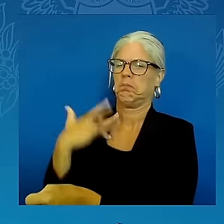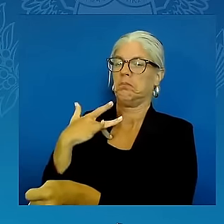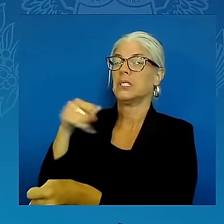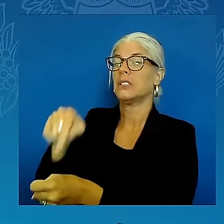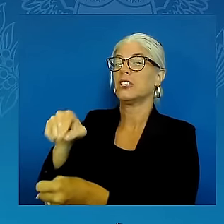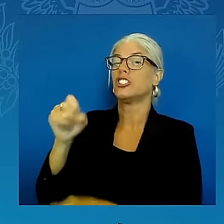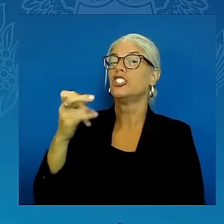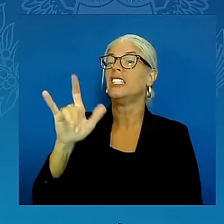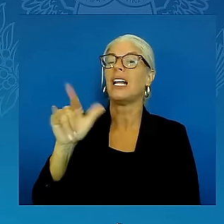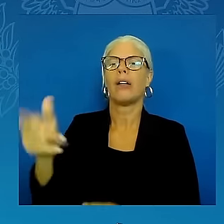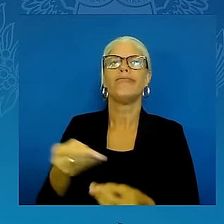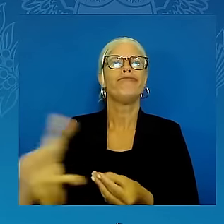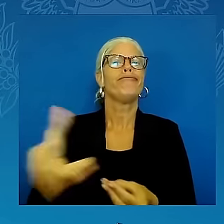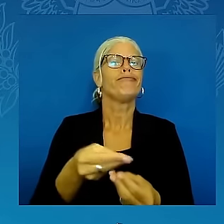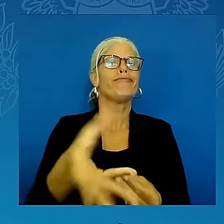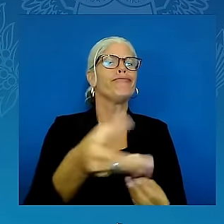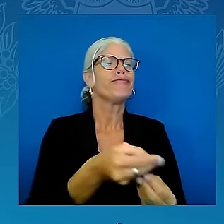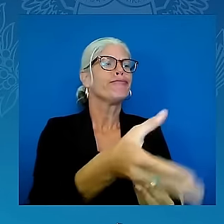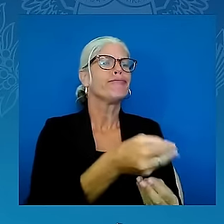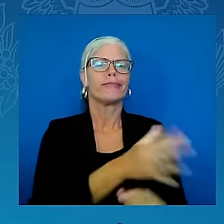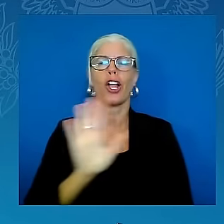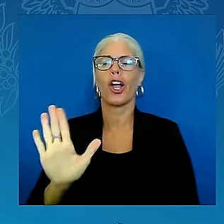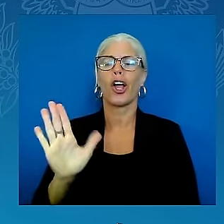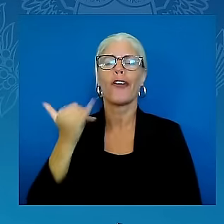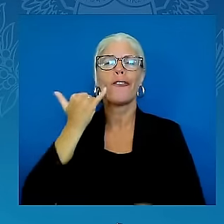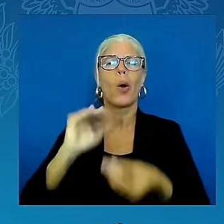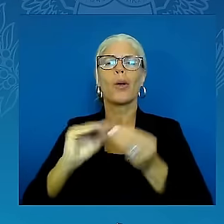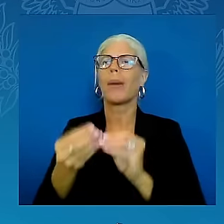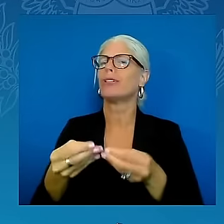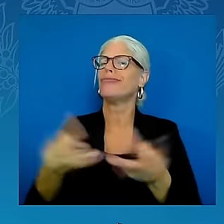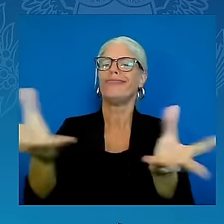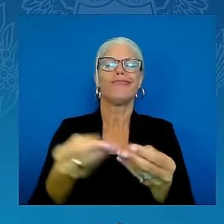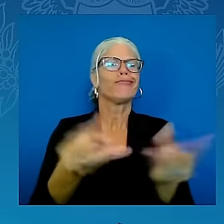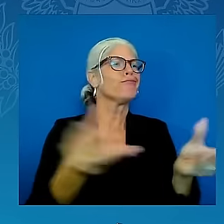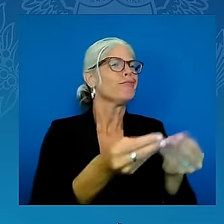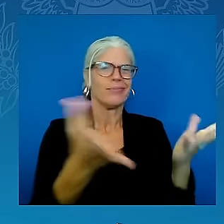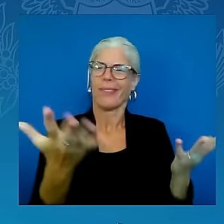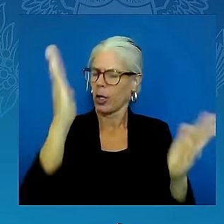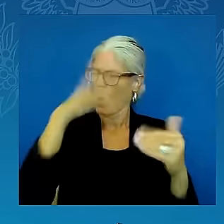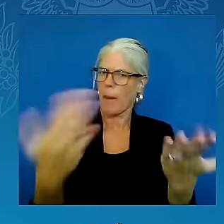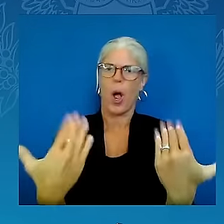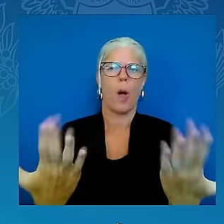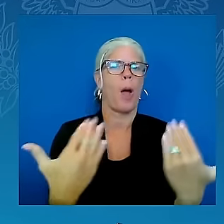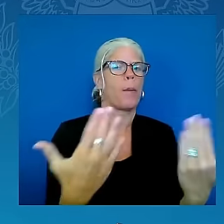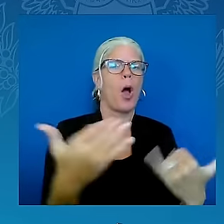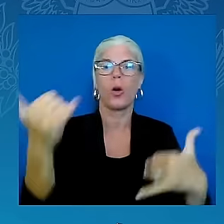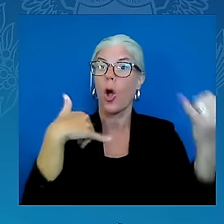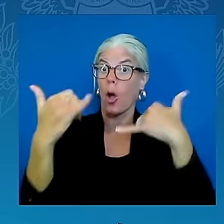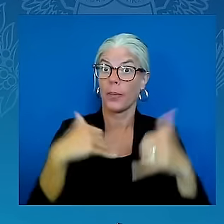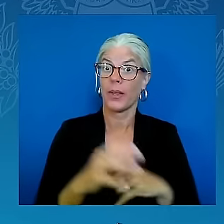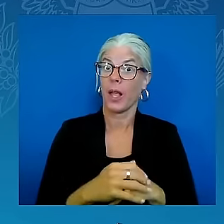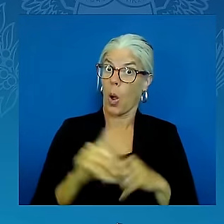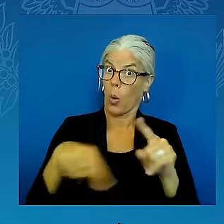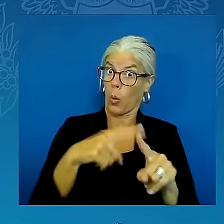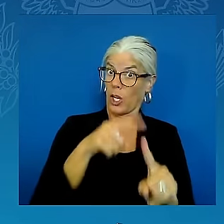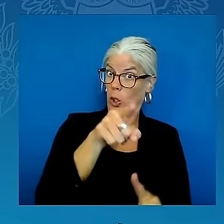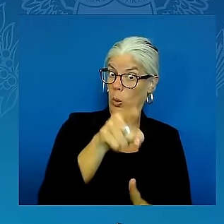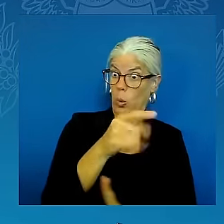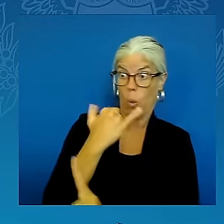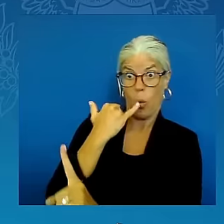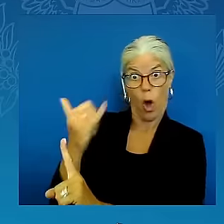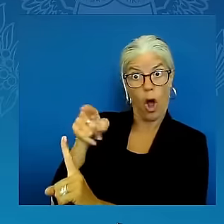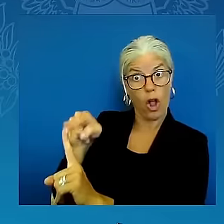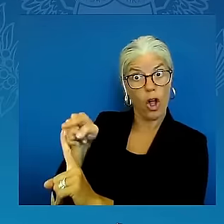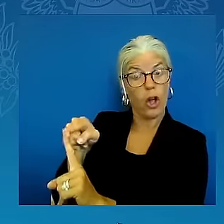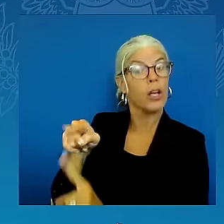And when you called, Sheila Jackson Lee would always find a way to help, even if she needed to get a